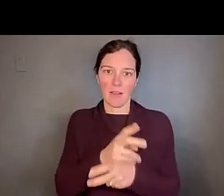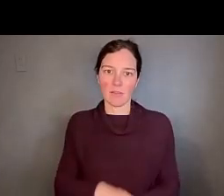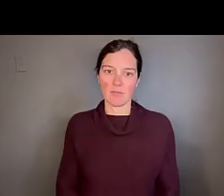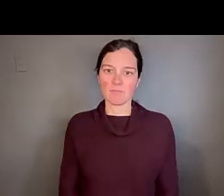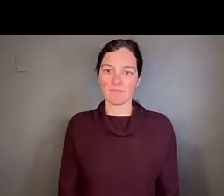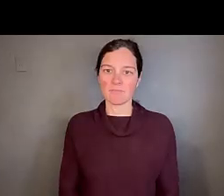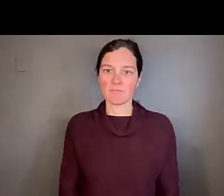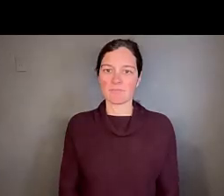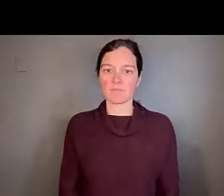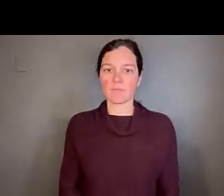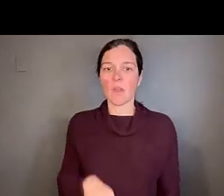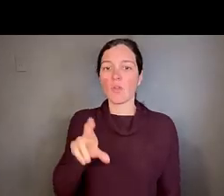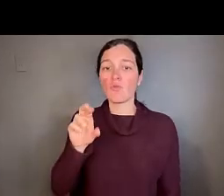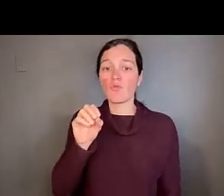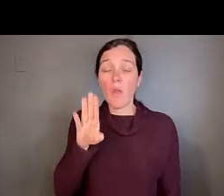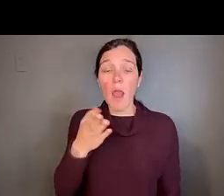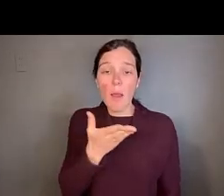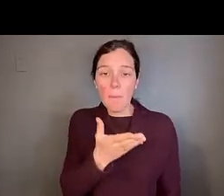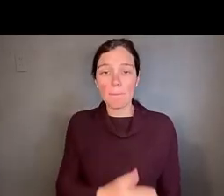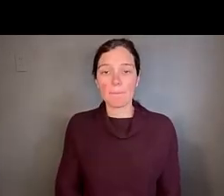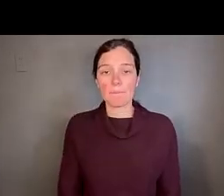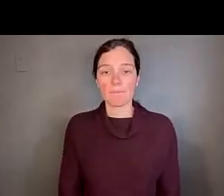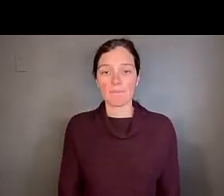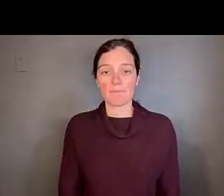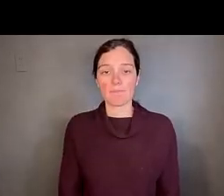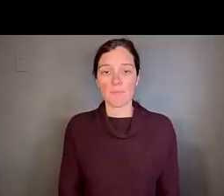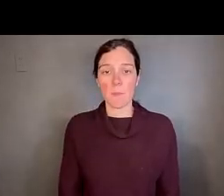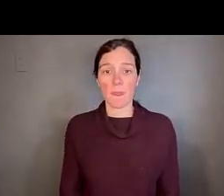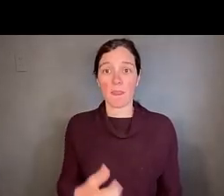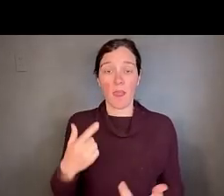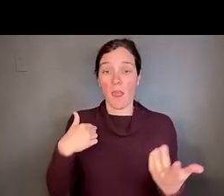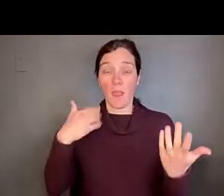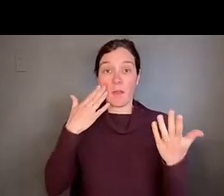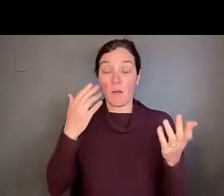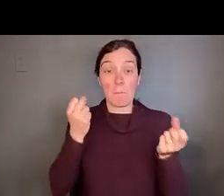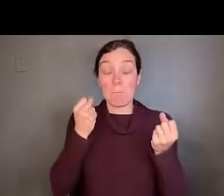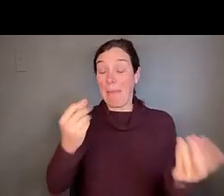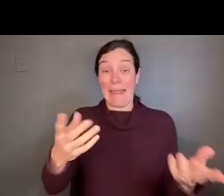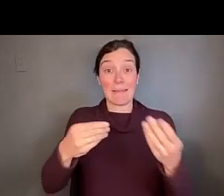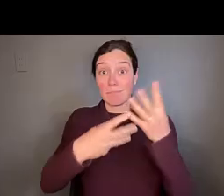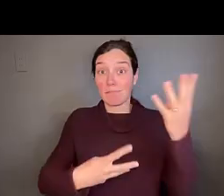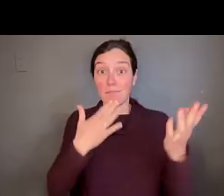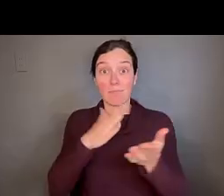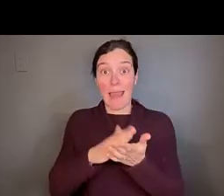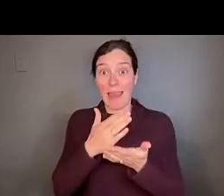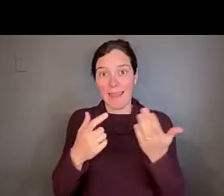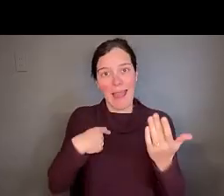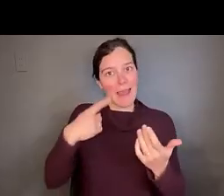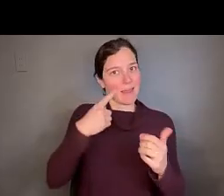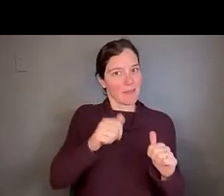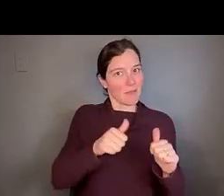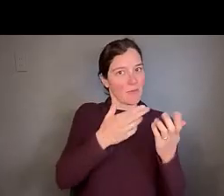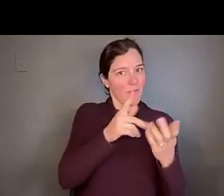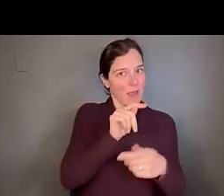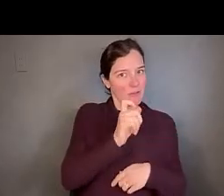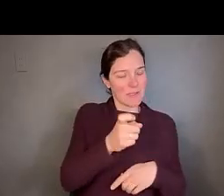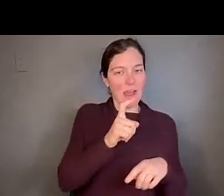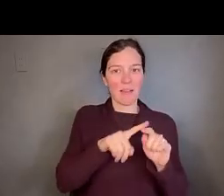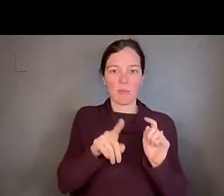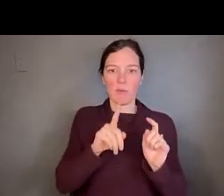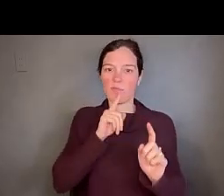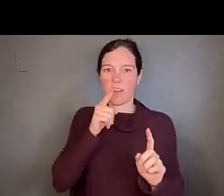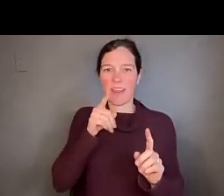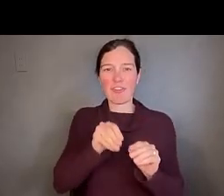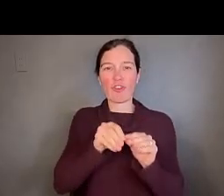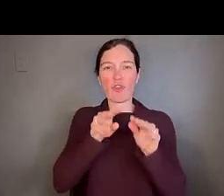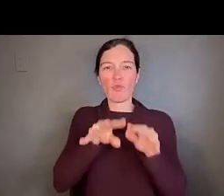with. Rob. I don't know. There's so many bad things. I think the provider tax, but it's really the